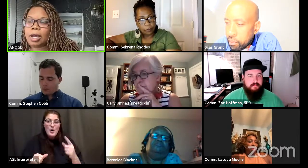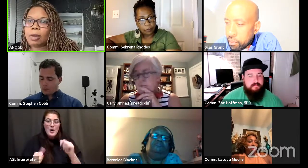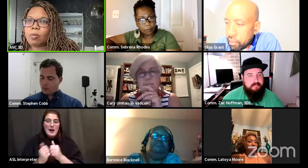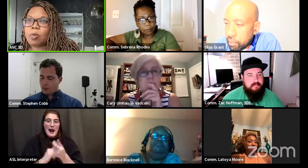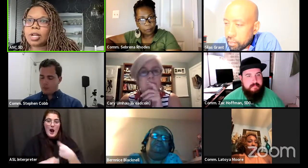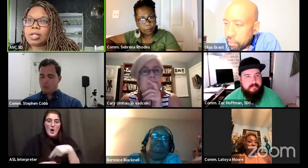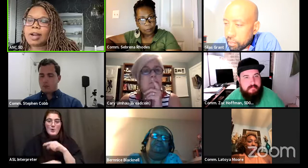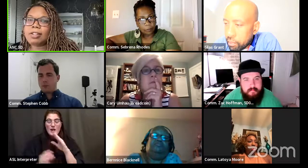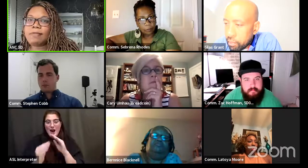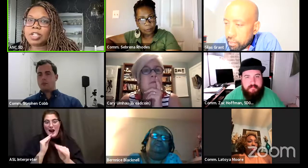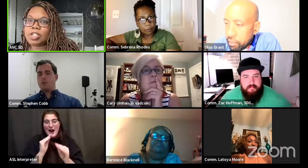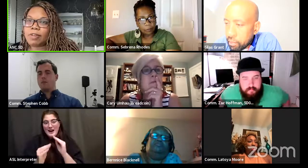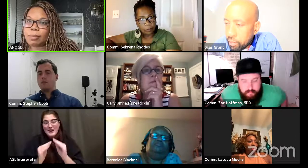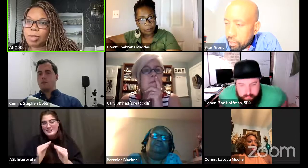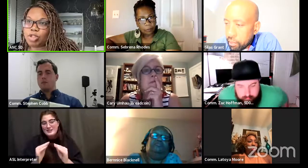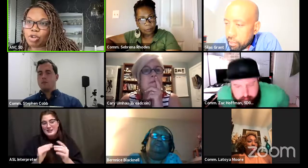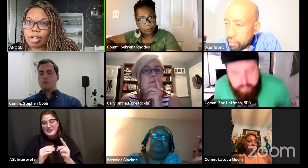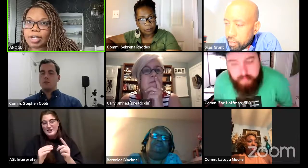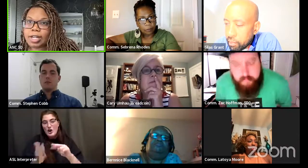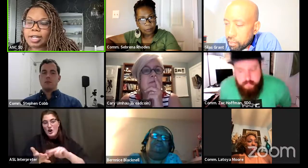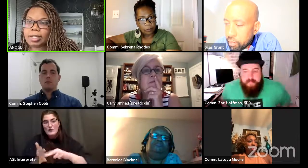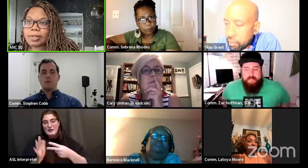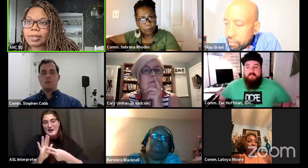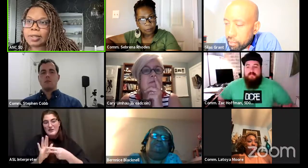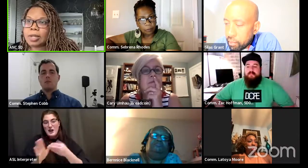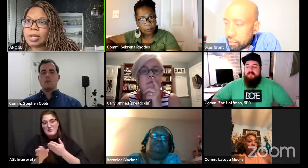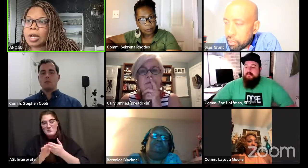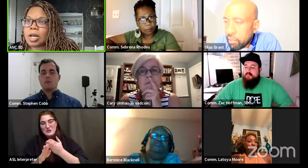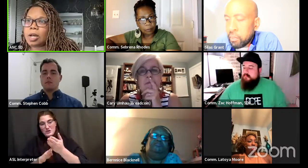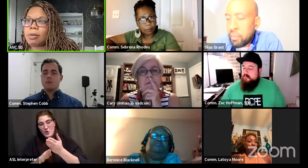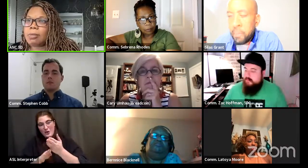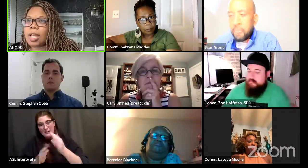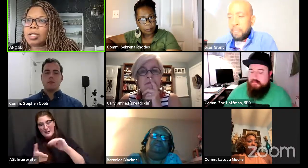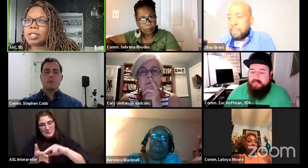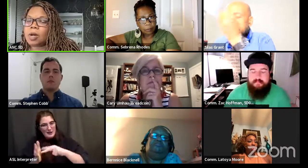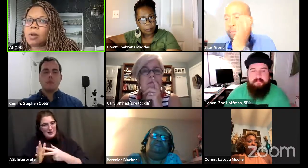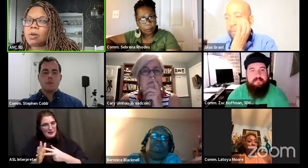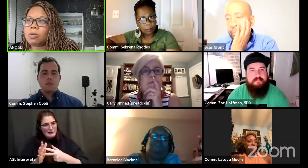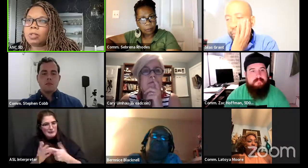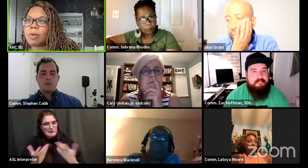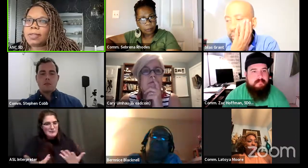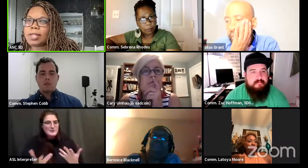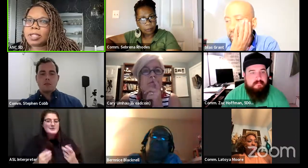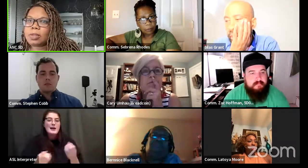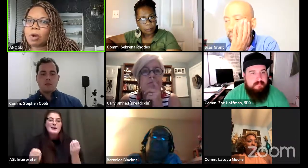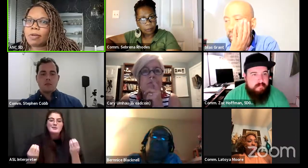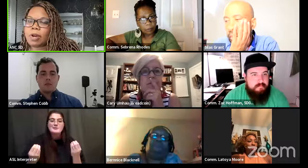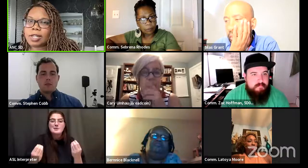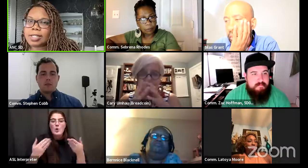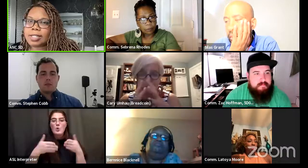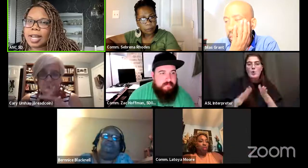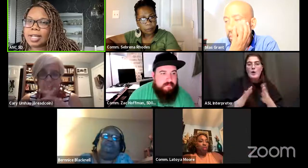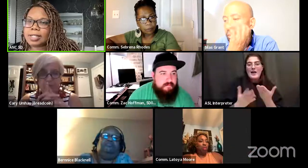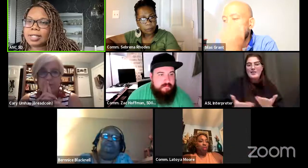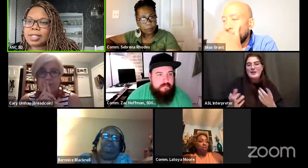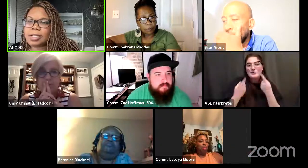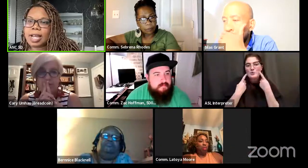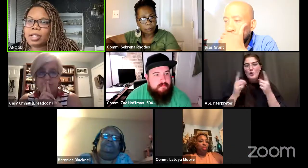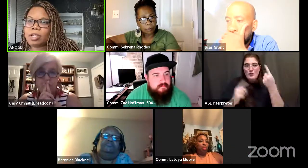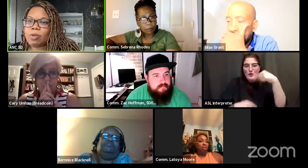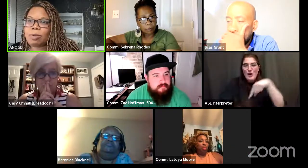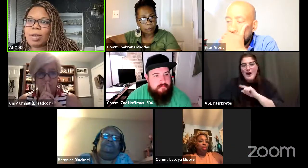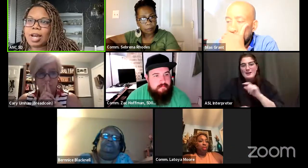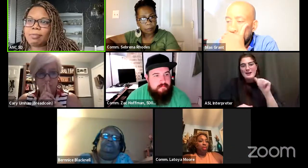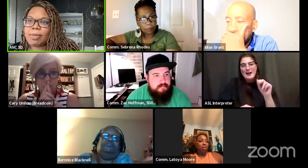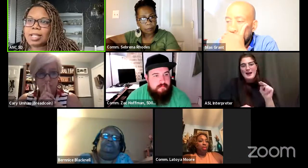handling what our definition of a majority is. And so the way things work for us as ANCs is